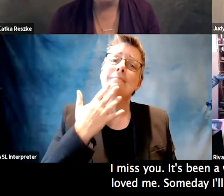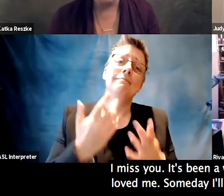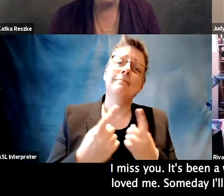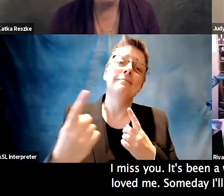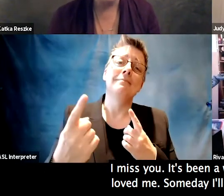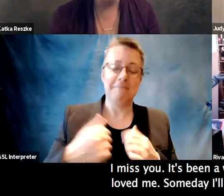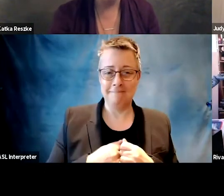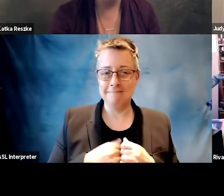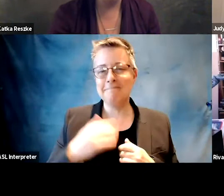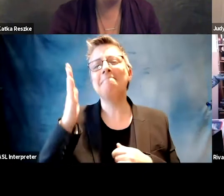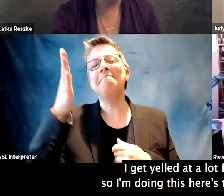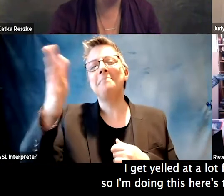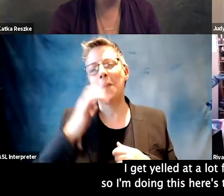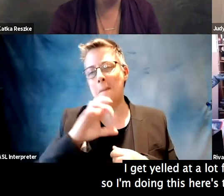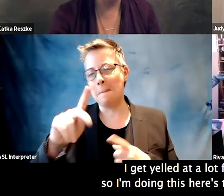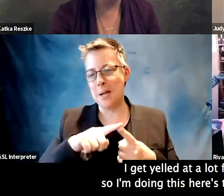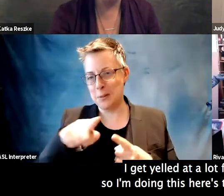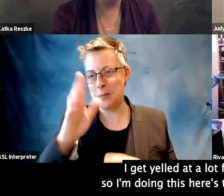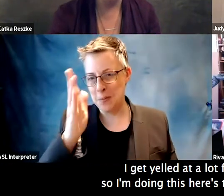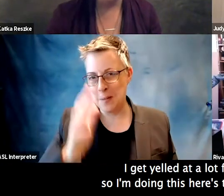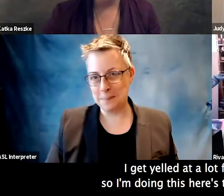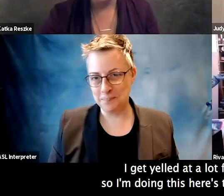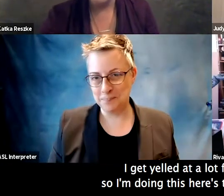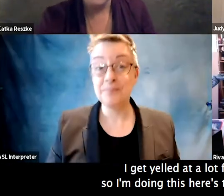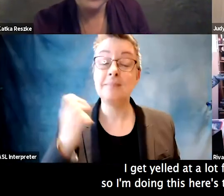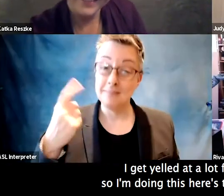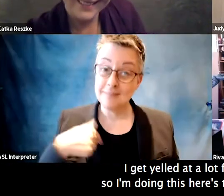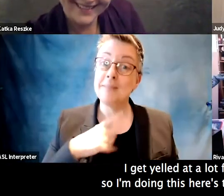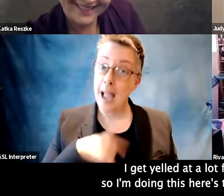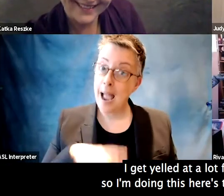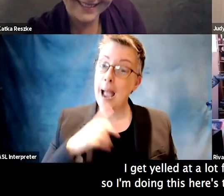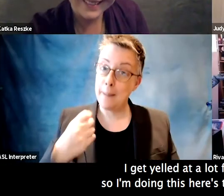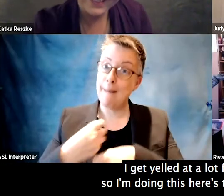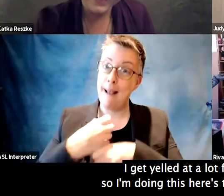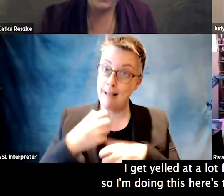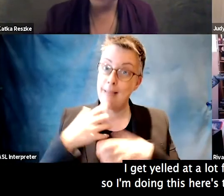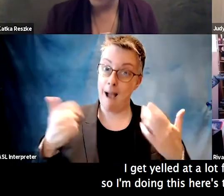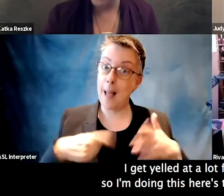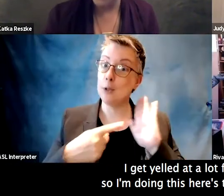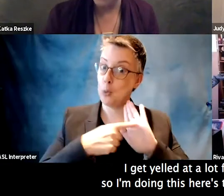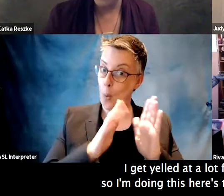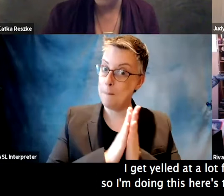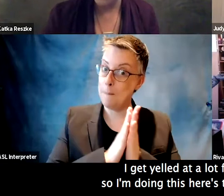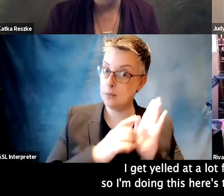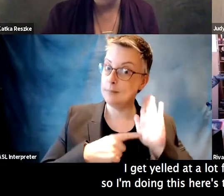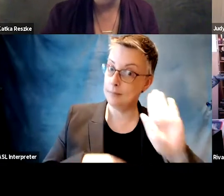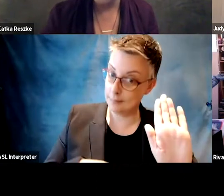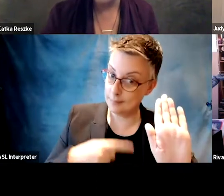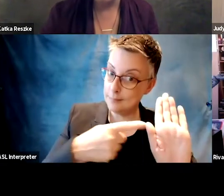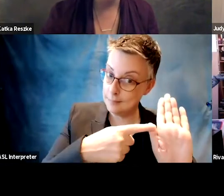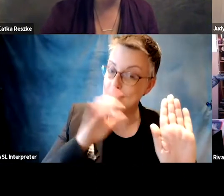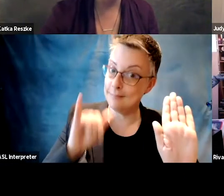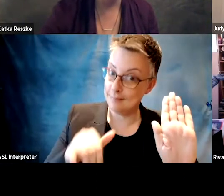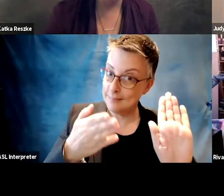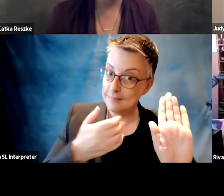Someday I'll come back to you. I get yelled at a lot for not doing this. So I'm doing this. Here's the book. There we go.